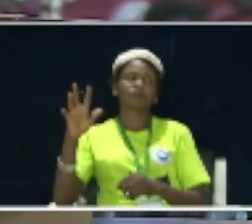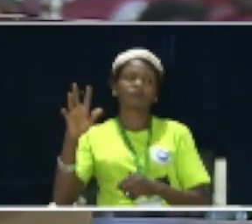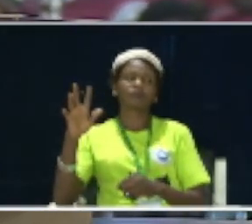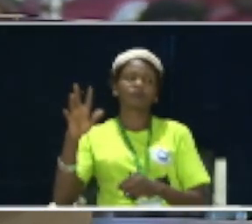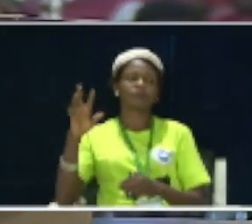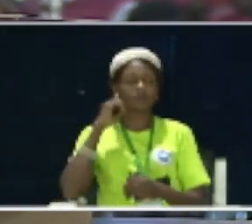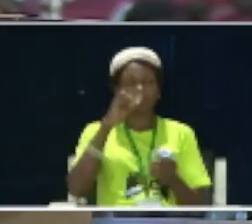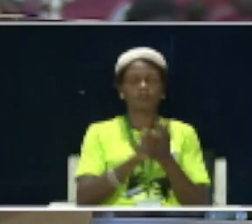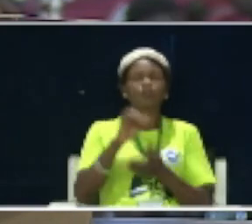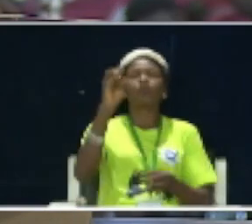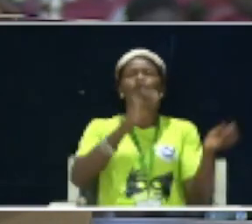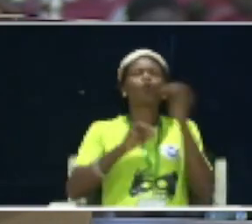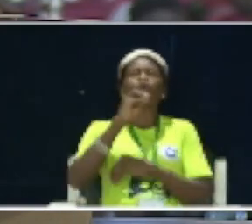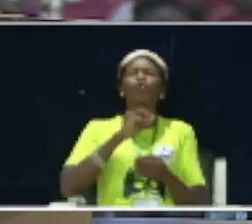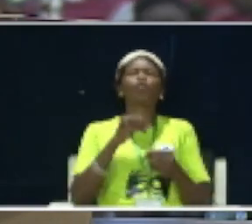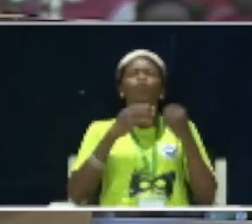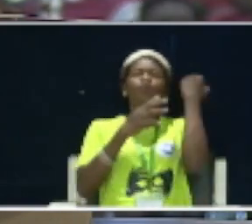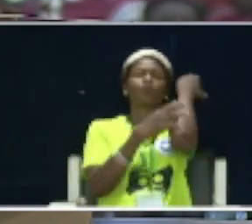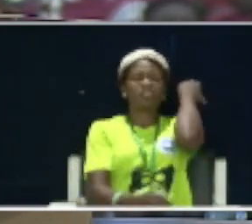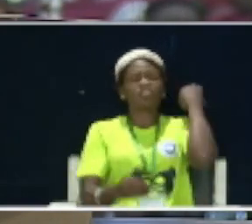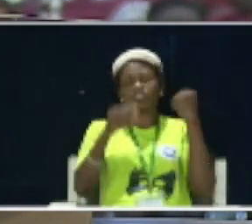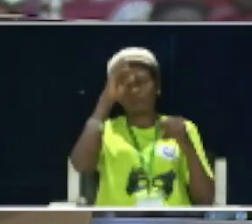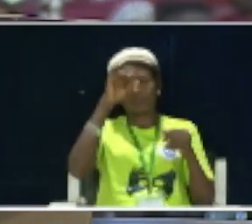25, he said, oh, wretched man that I am.